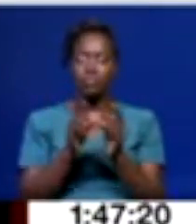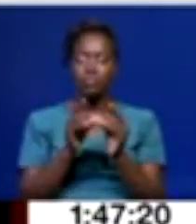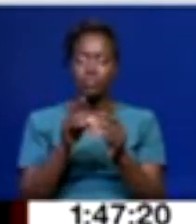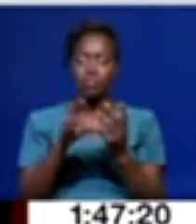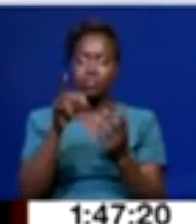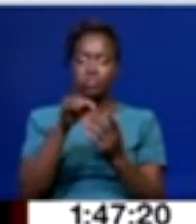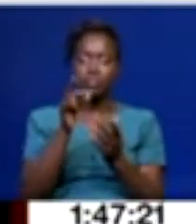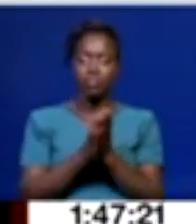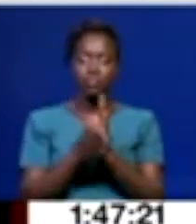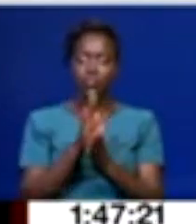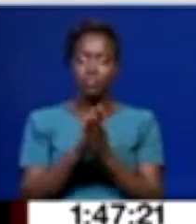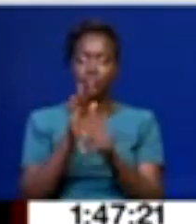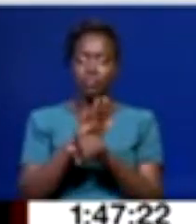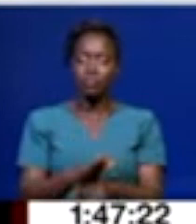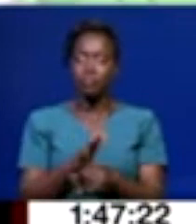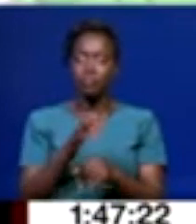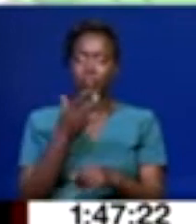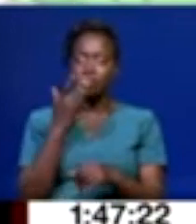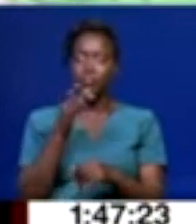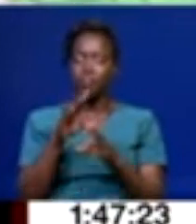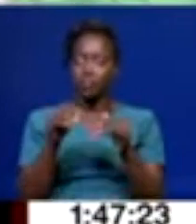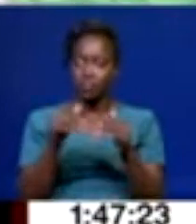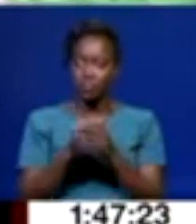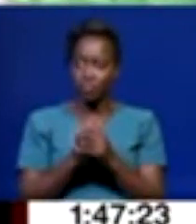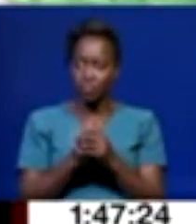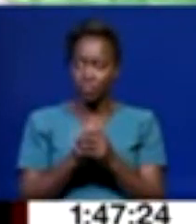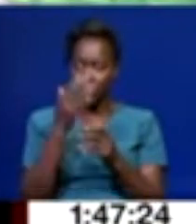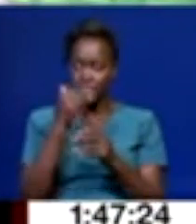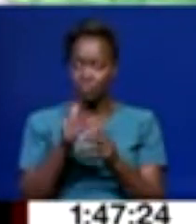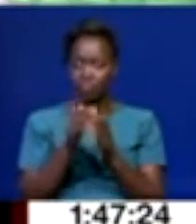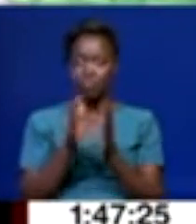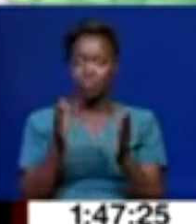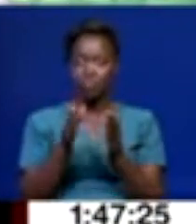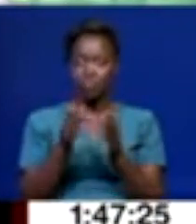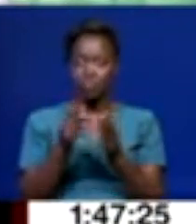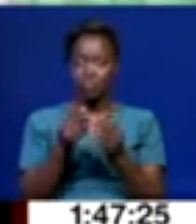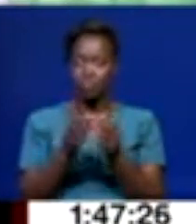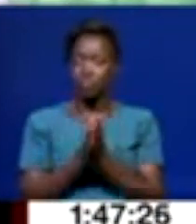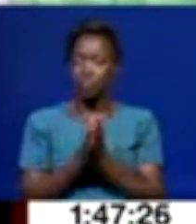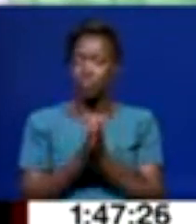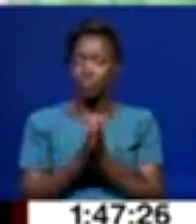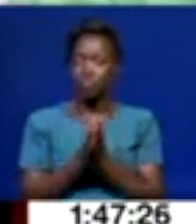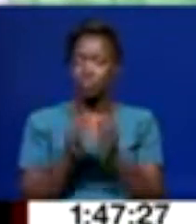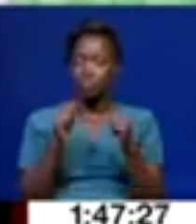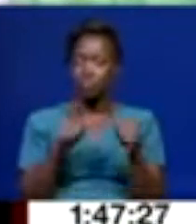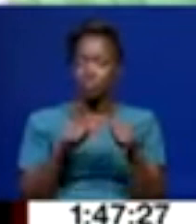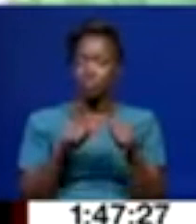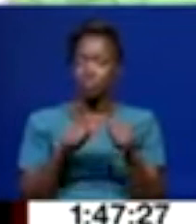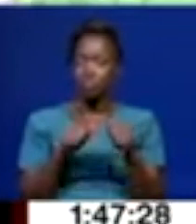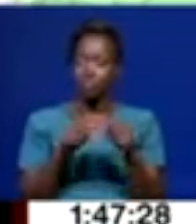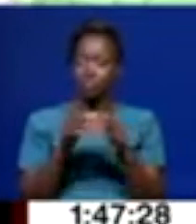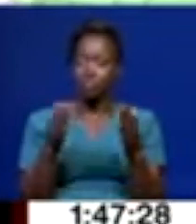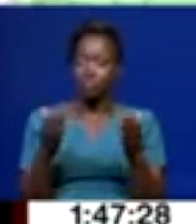without compromising on taste and quality. Why is it a big deal to have dairy-free ice cream? We have a